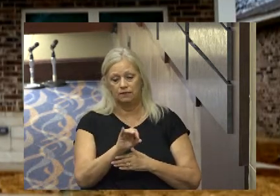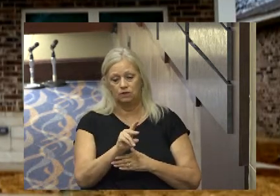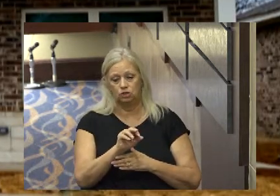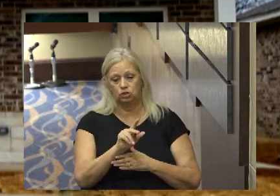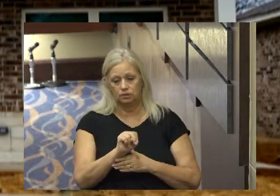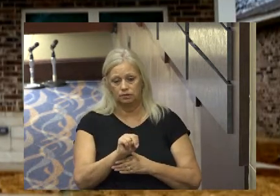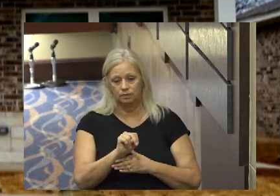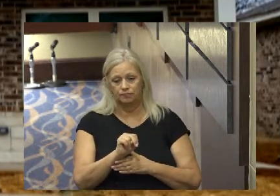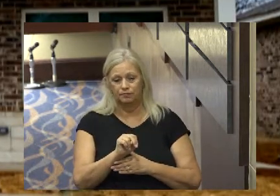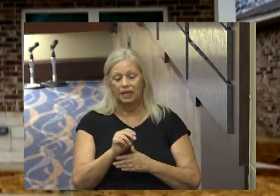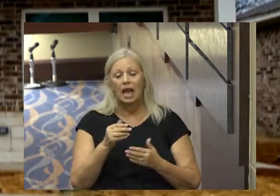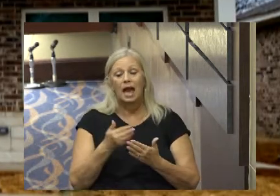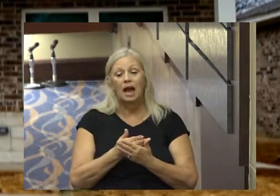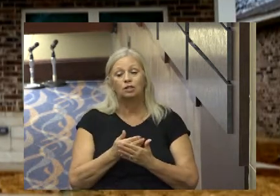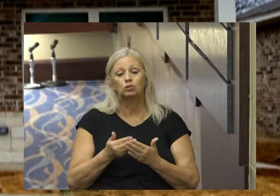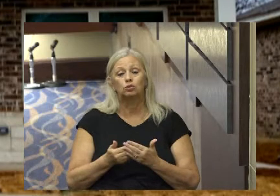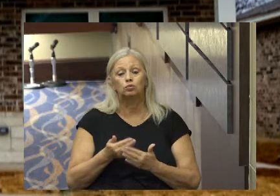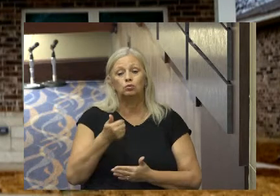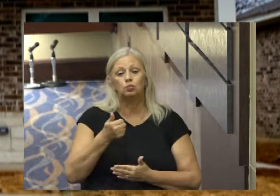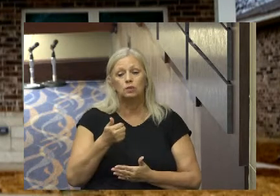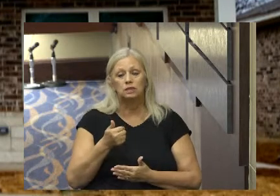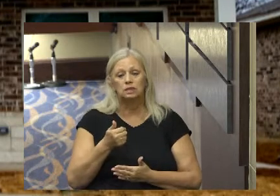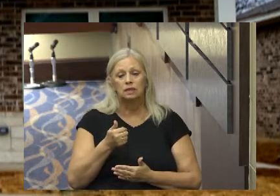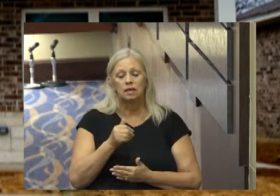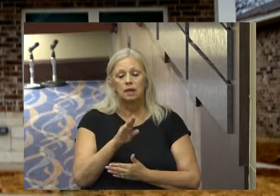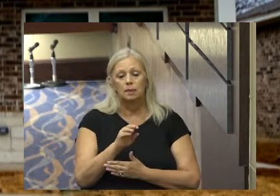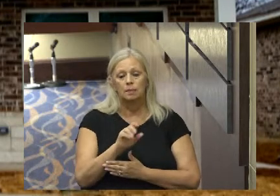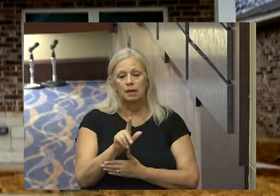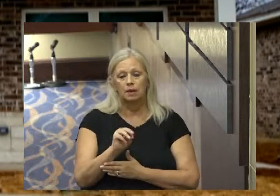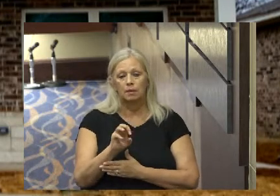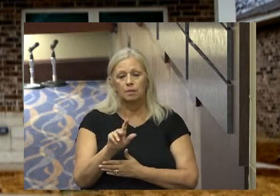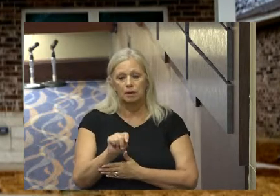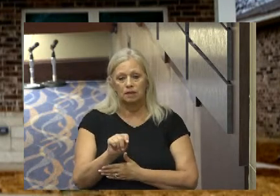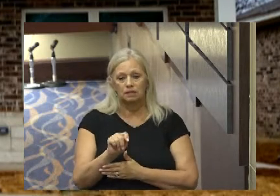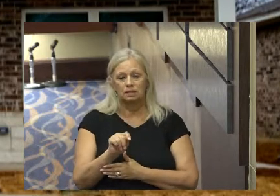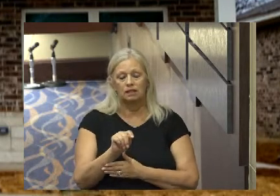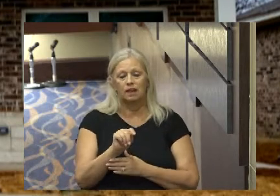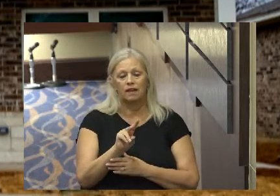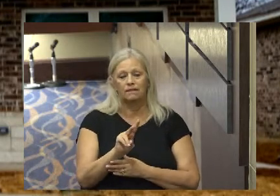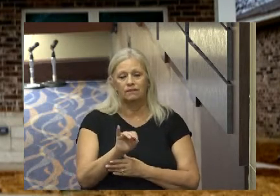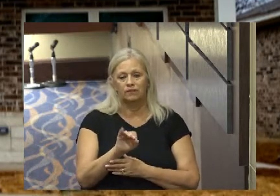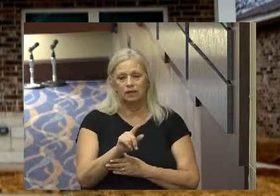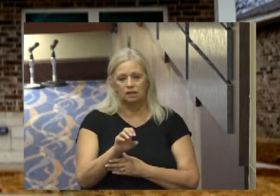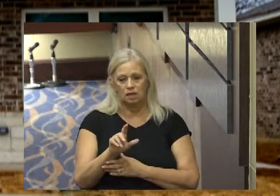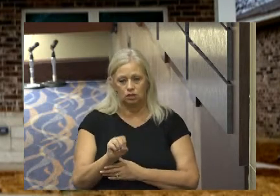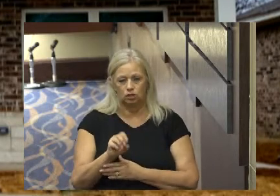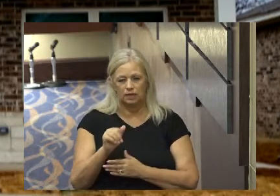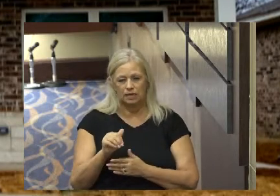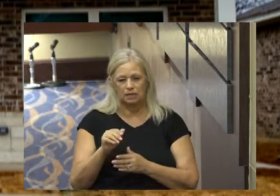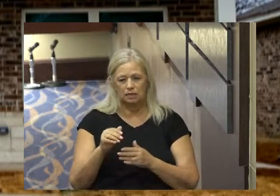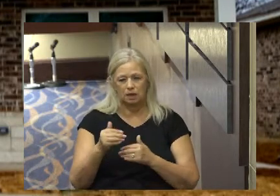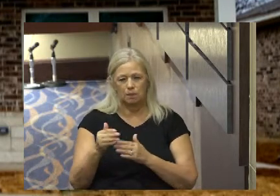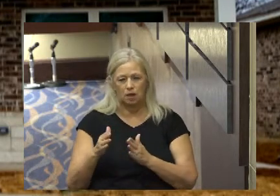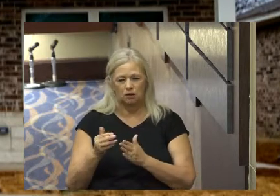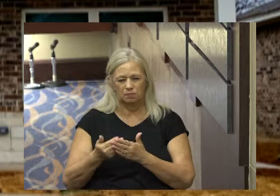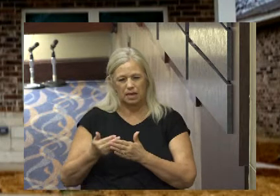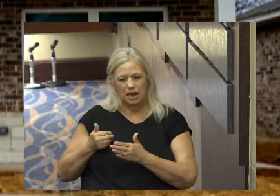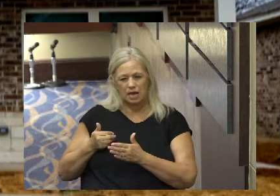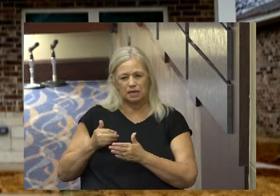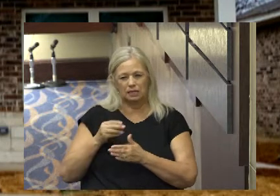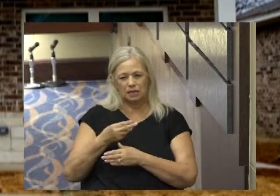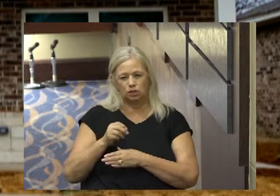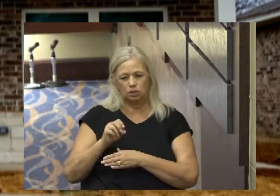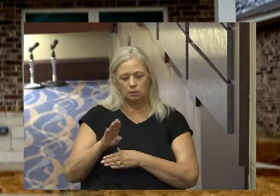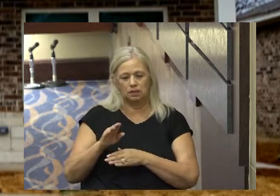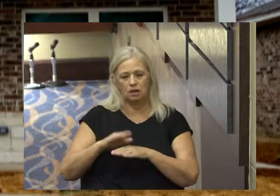Our latest project has been our Belmont Village project. This is located about a block behind the H-E-B on Valley Mills